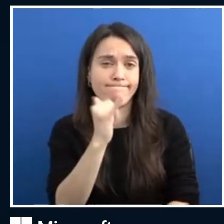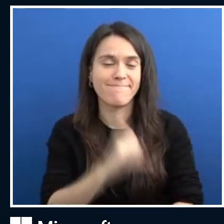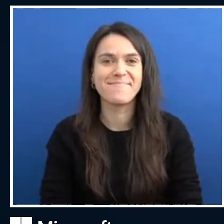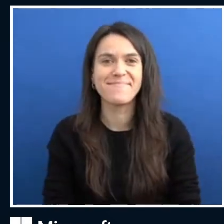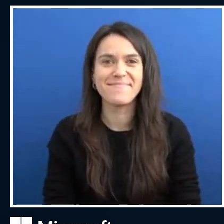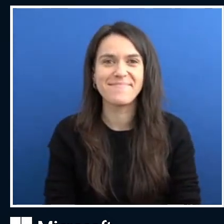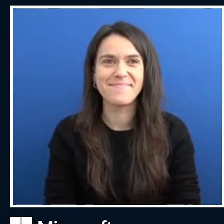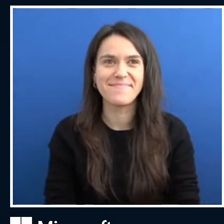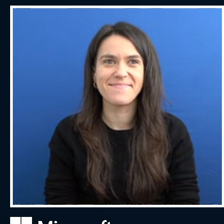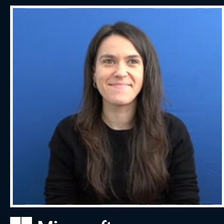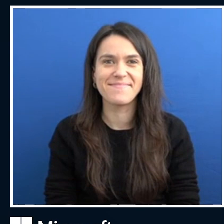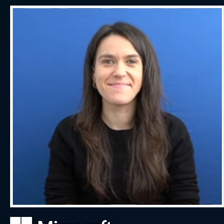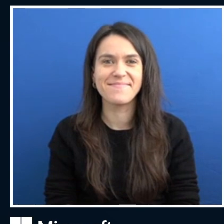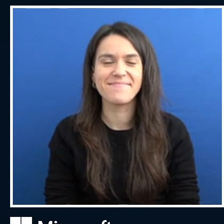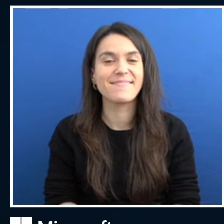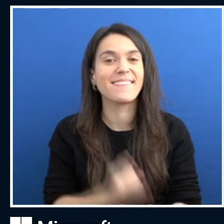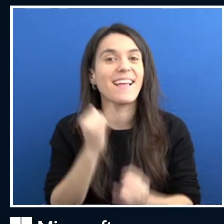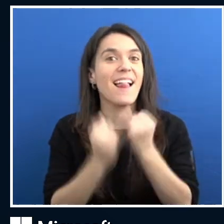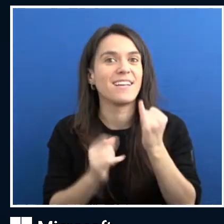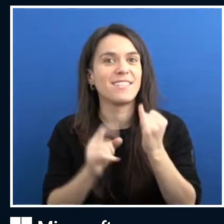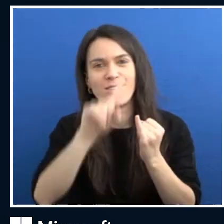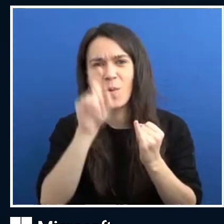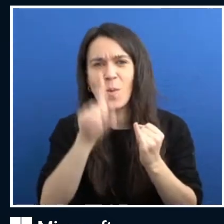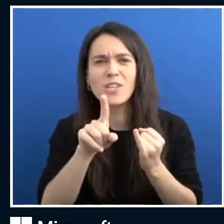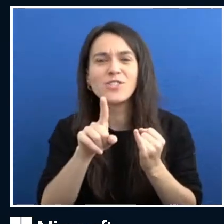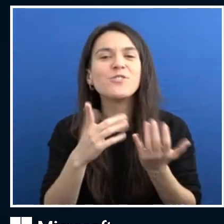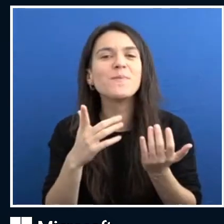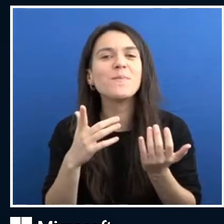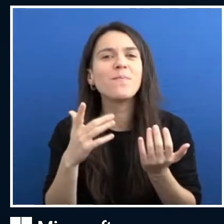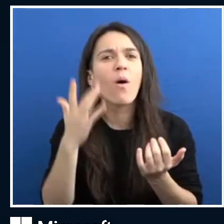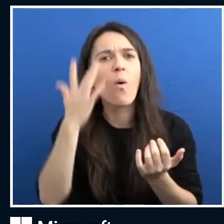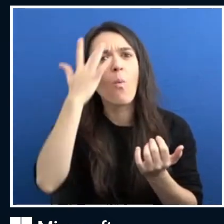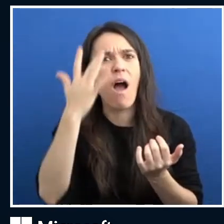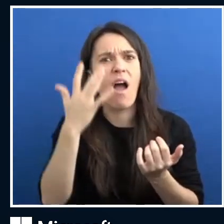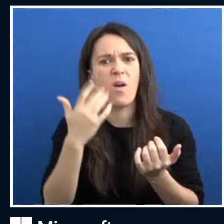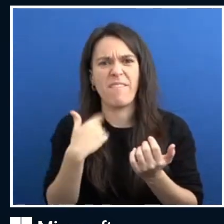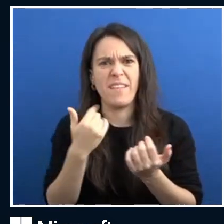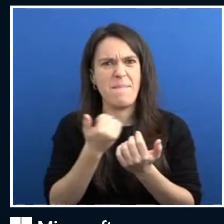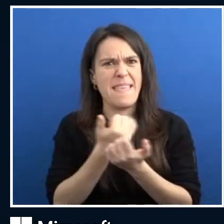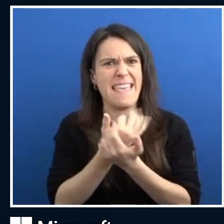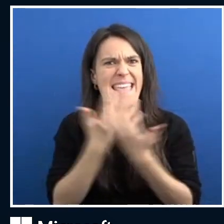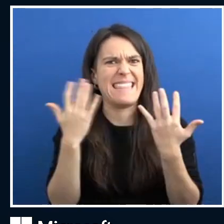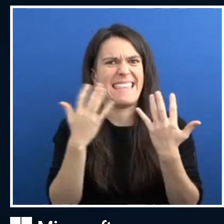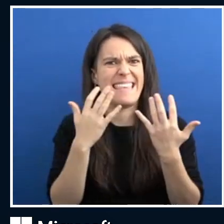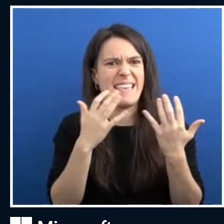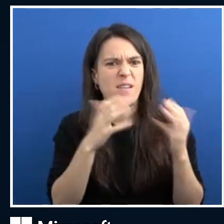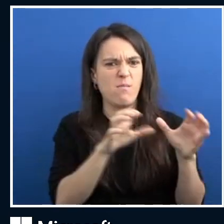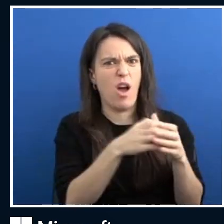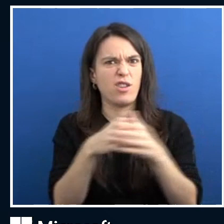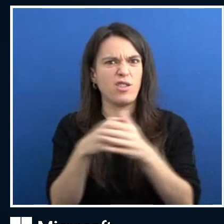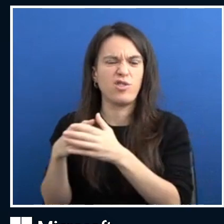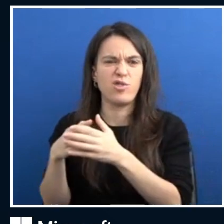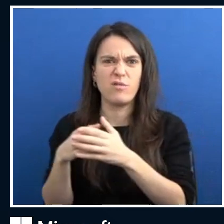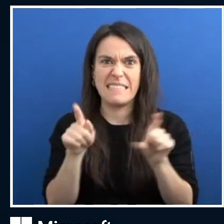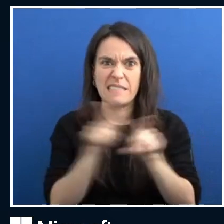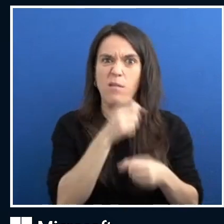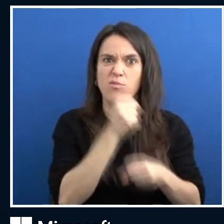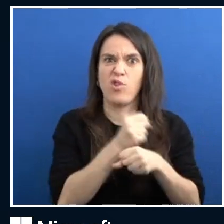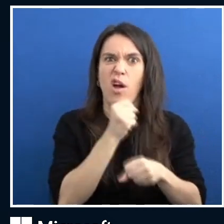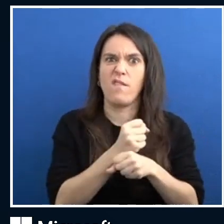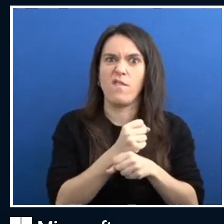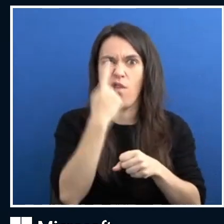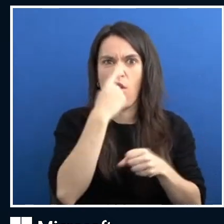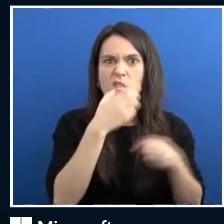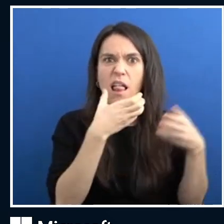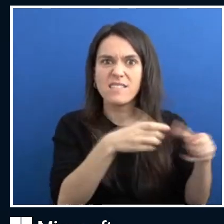So one more question, like why do we have many different models for the same task? For example, for classification, wouldn't it be better